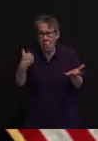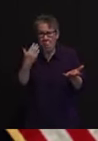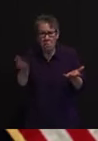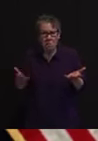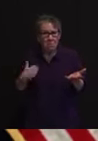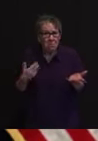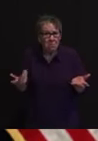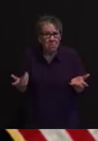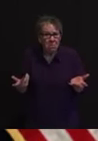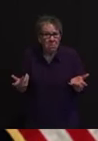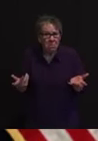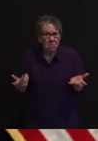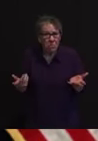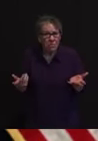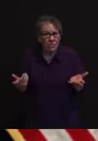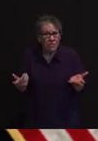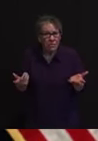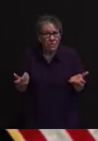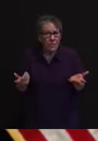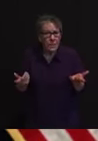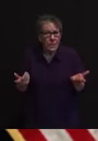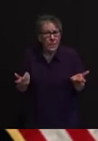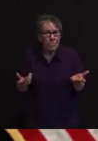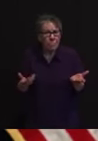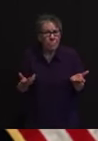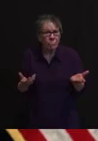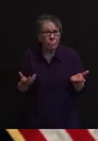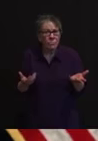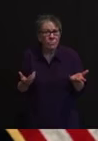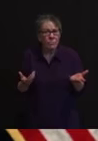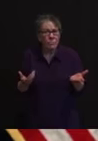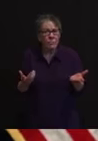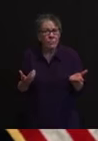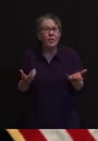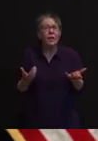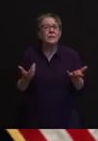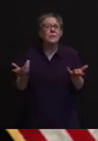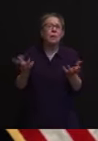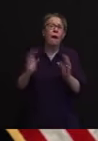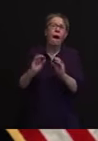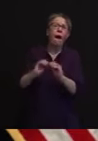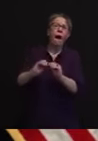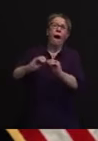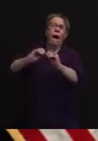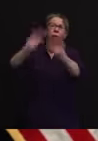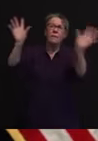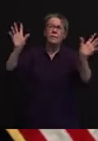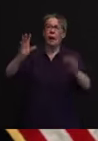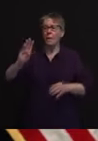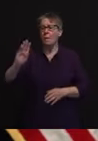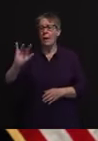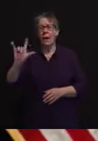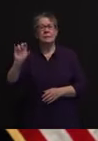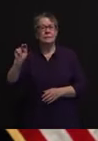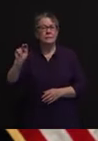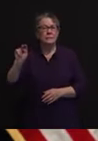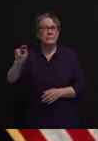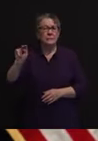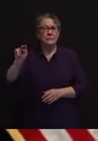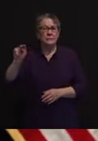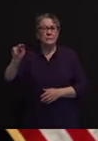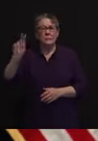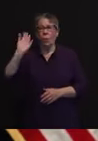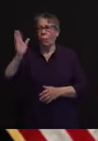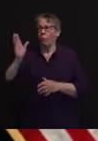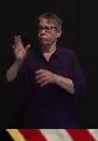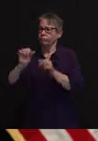for president for the Democratic Party. Thank you. Matt. Afternoon. afternoon. So a couple of clarifications, if I